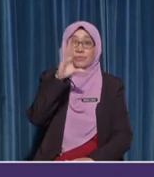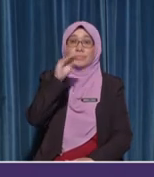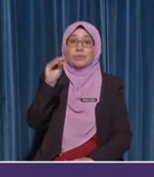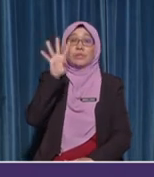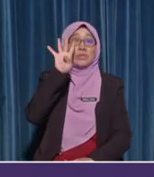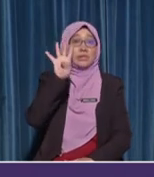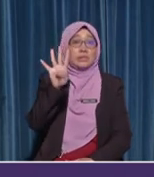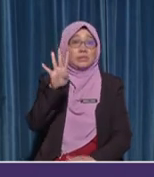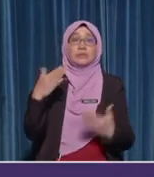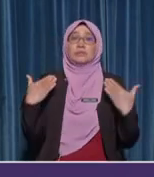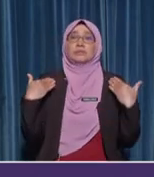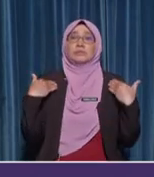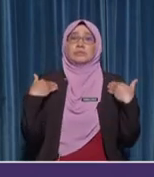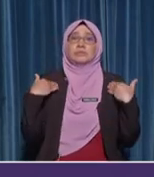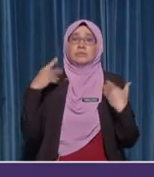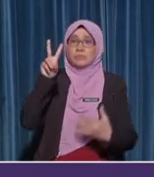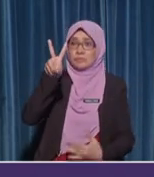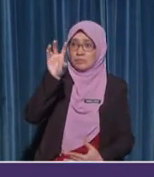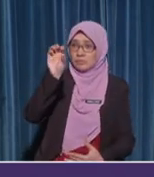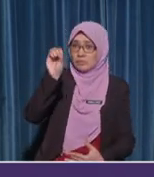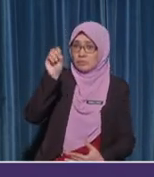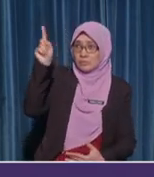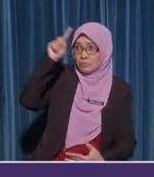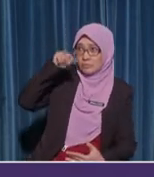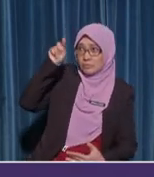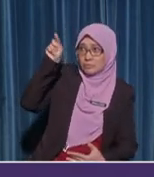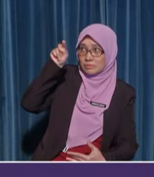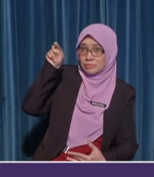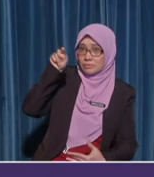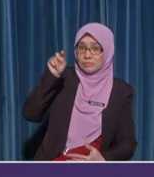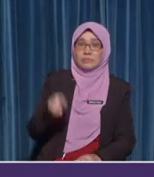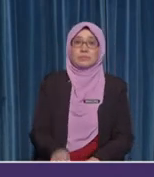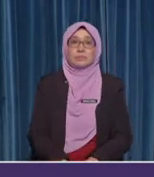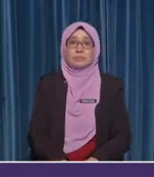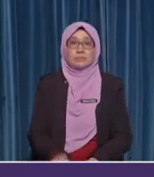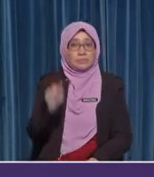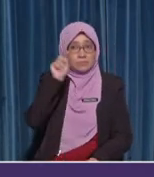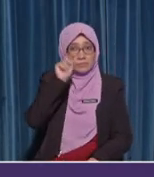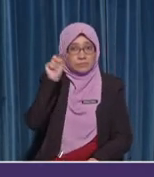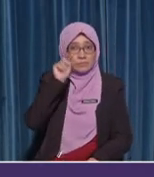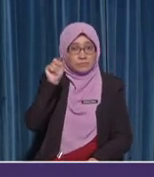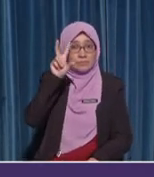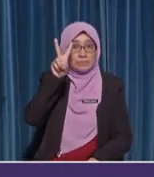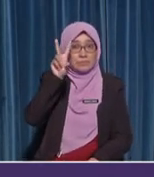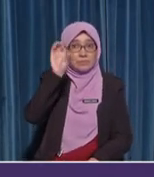there are 20 graduations. It means 20 minutes.